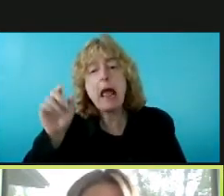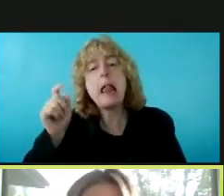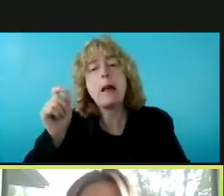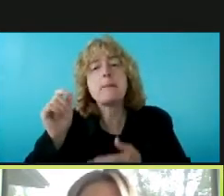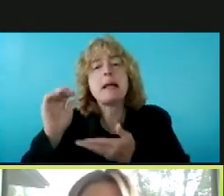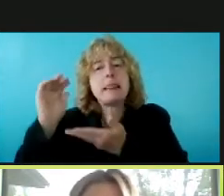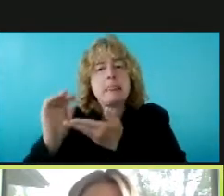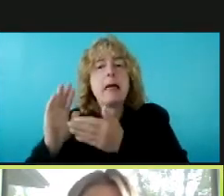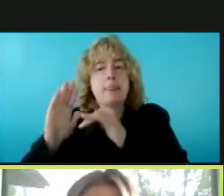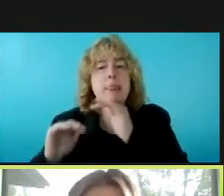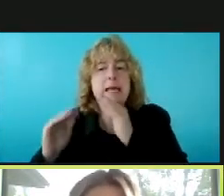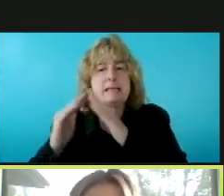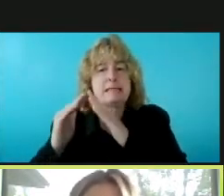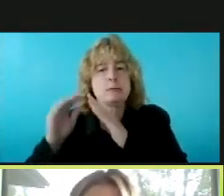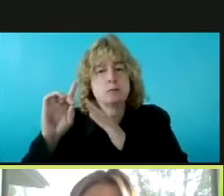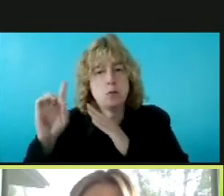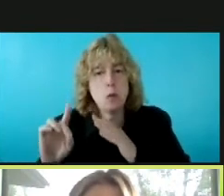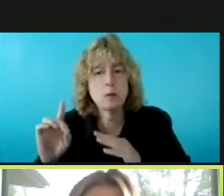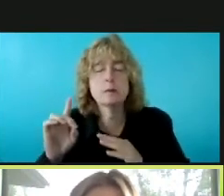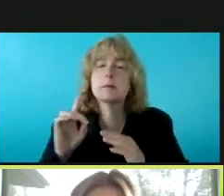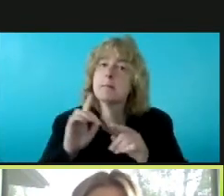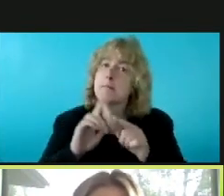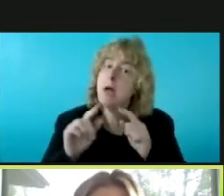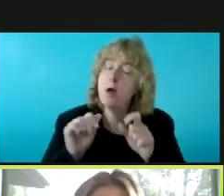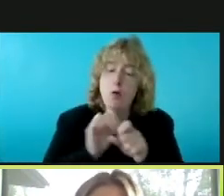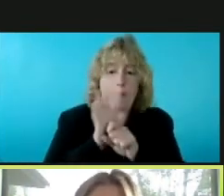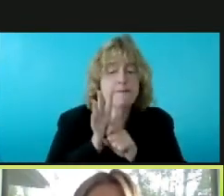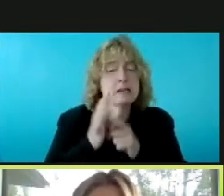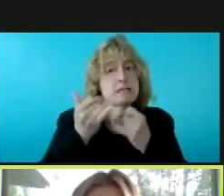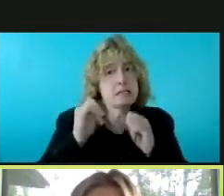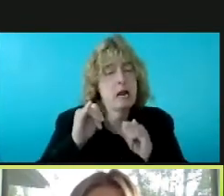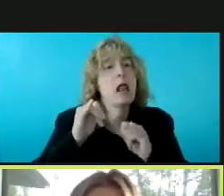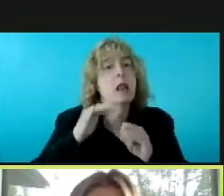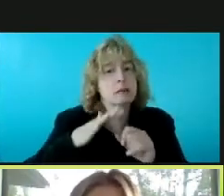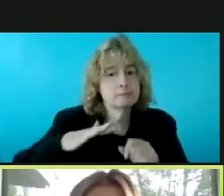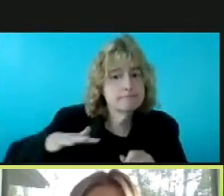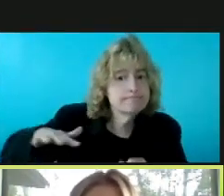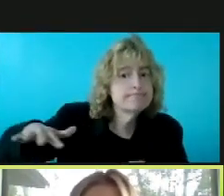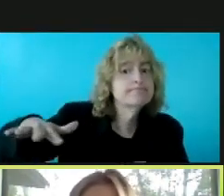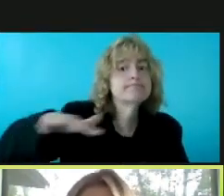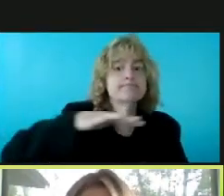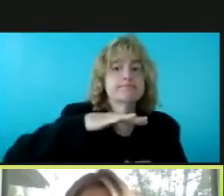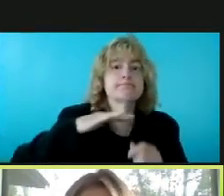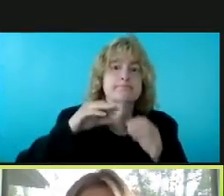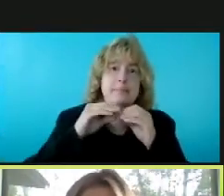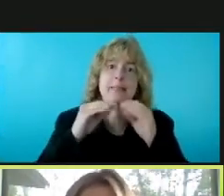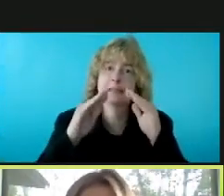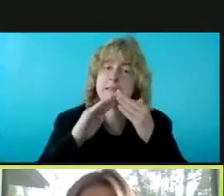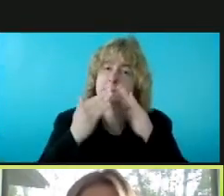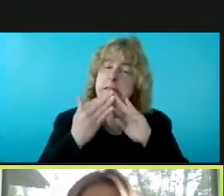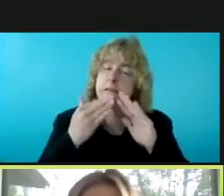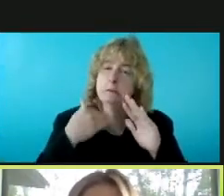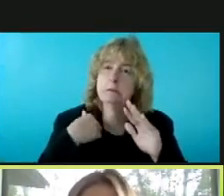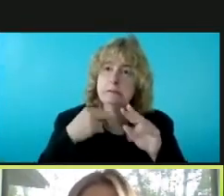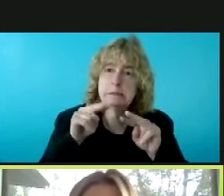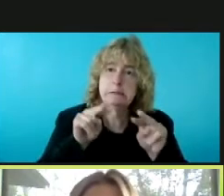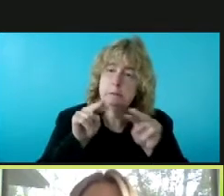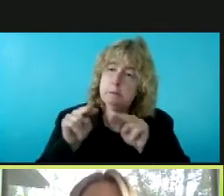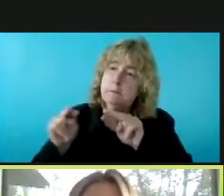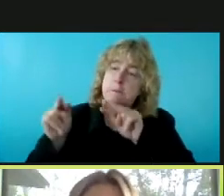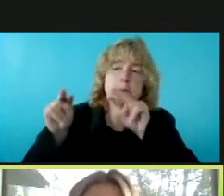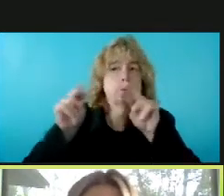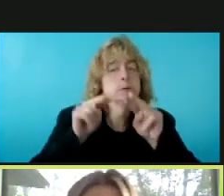overall. COVID-19 is still all around us in the city as we continue to watch our confirmed cases climb at